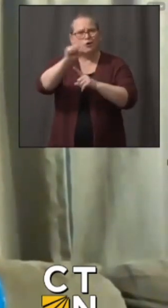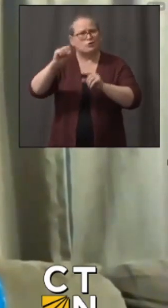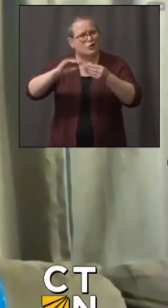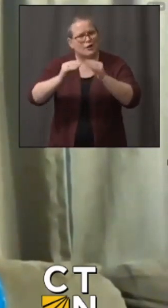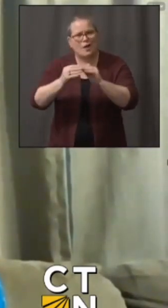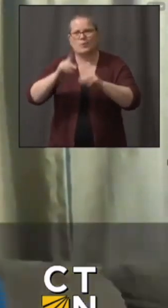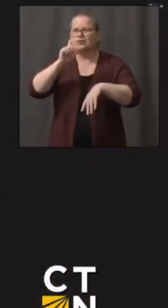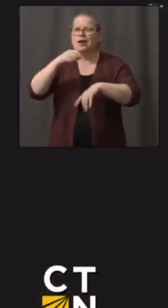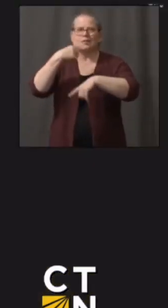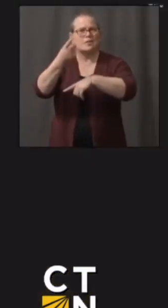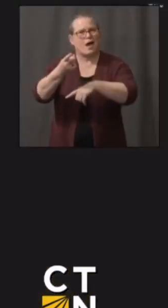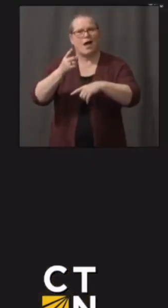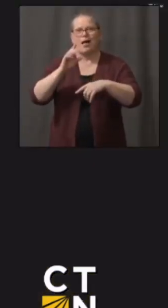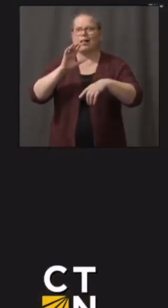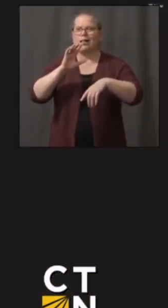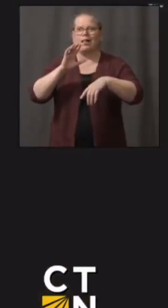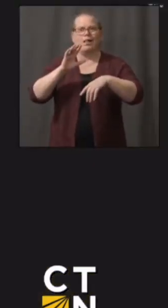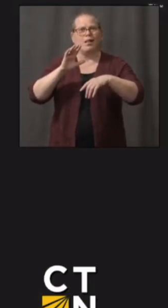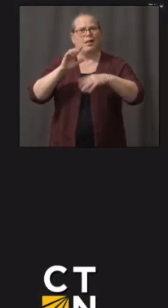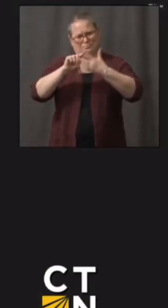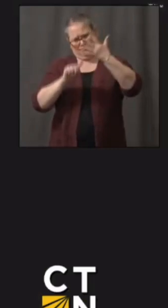that. Thank you.